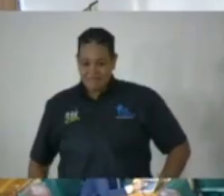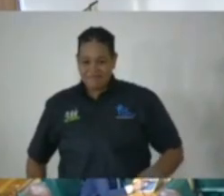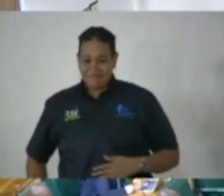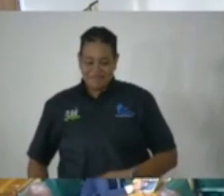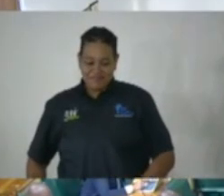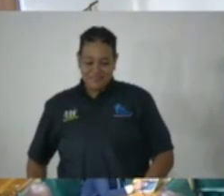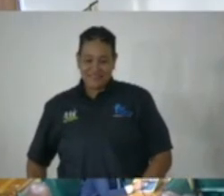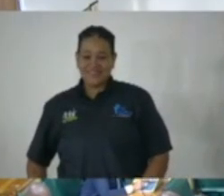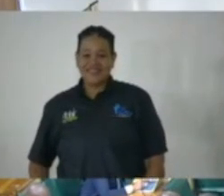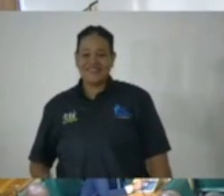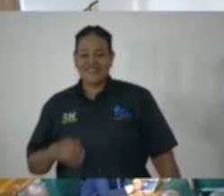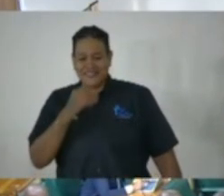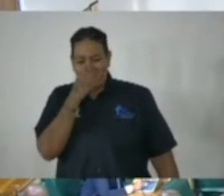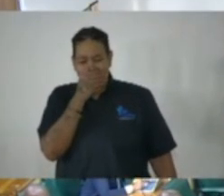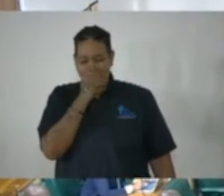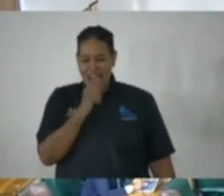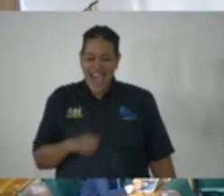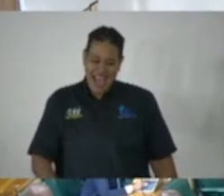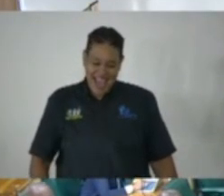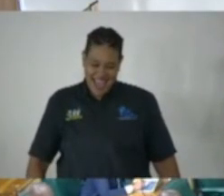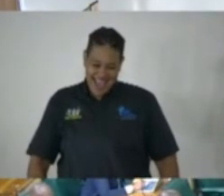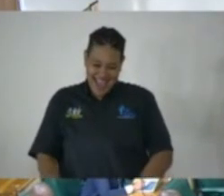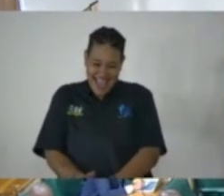I don't want any.